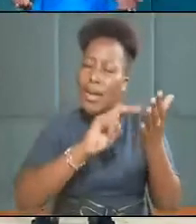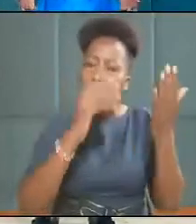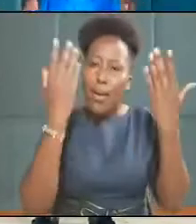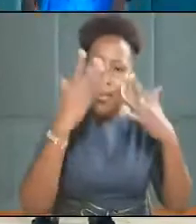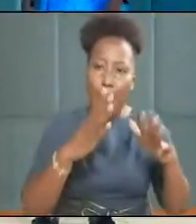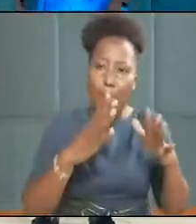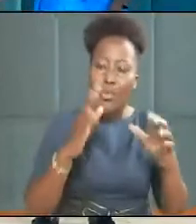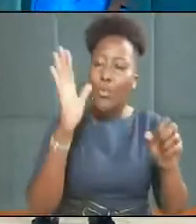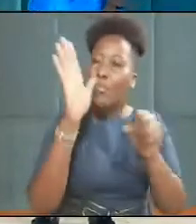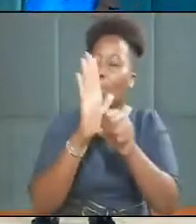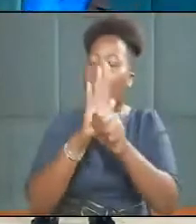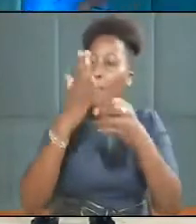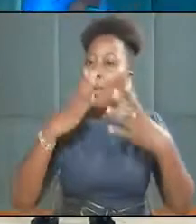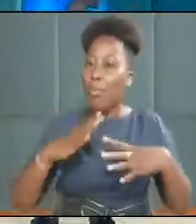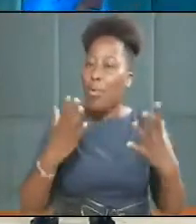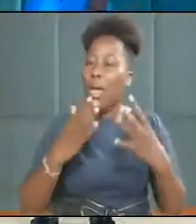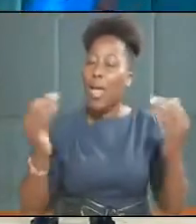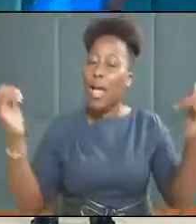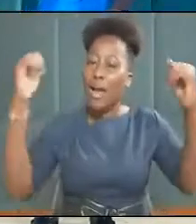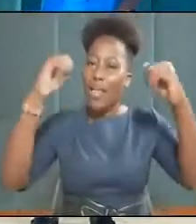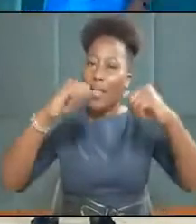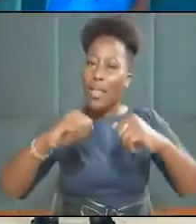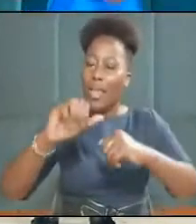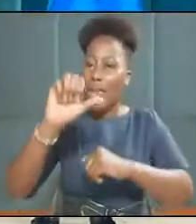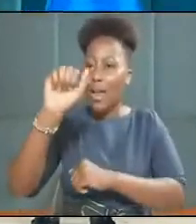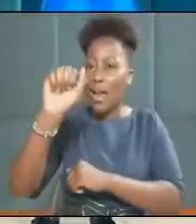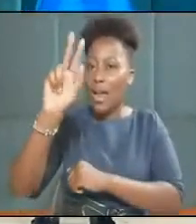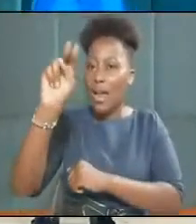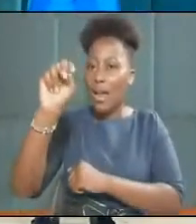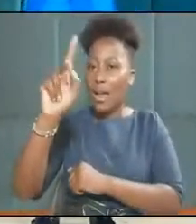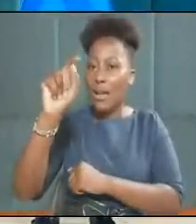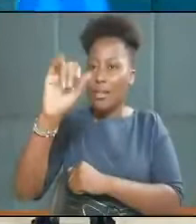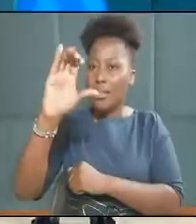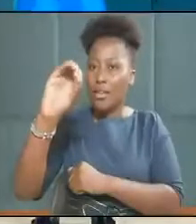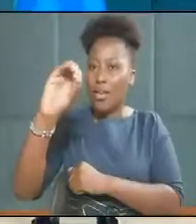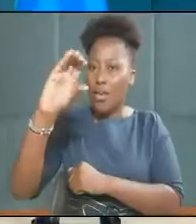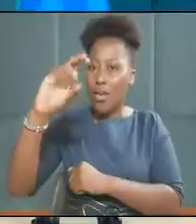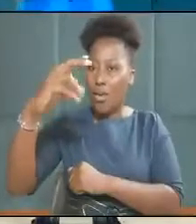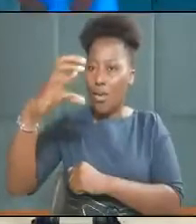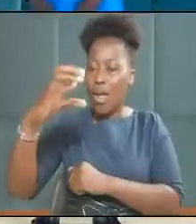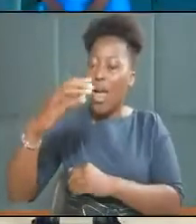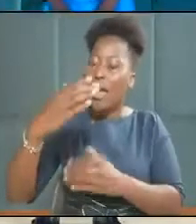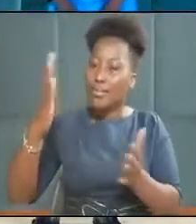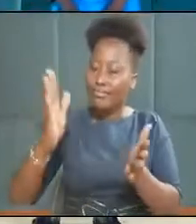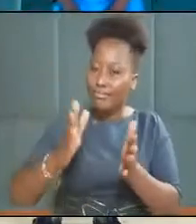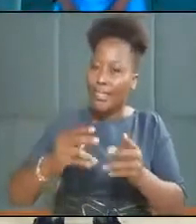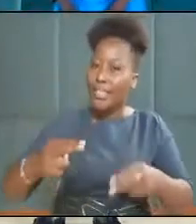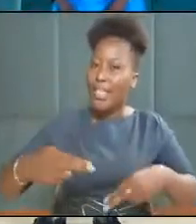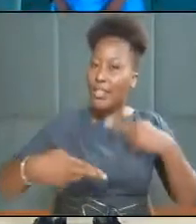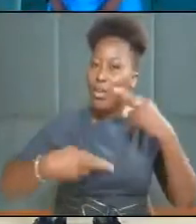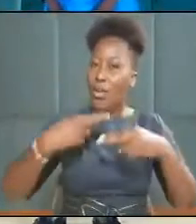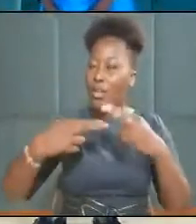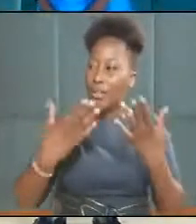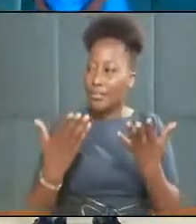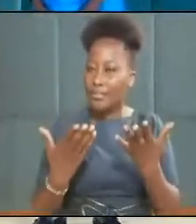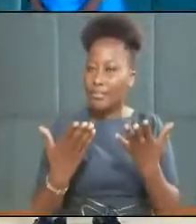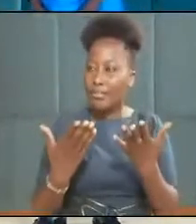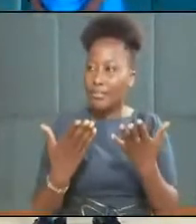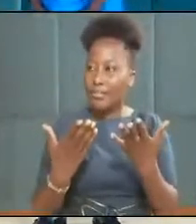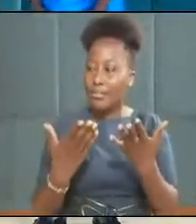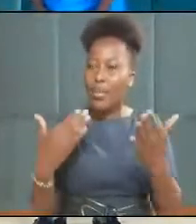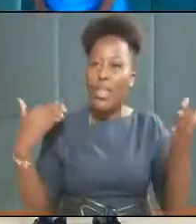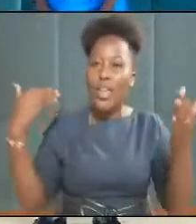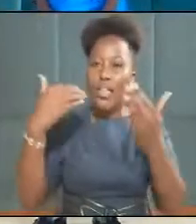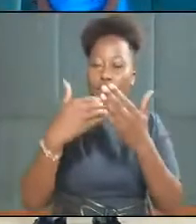the multitude at a gathering in Antioch, and they all rejoiced for the consolation. The broad and